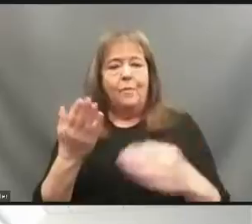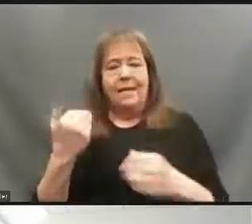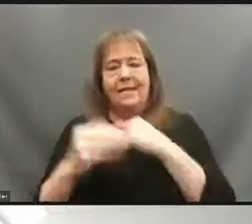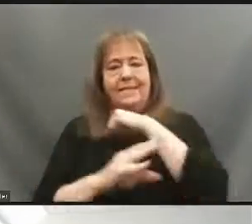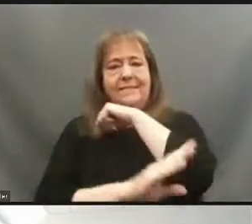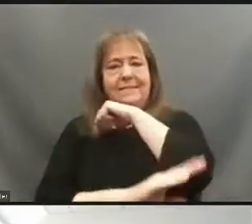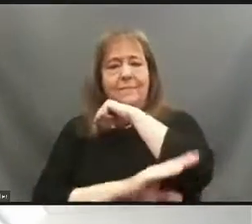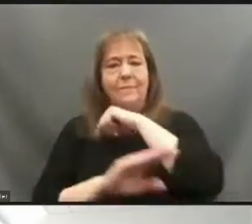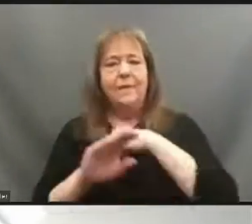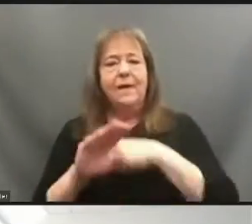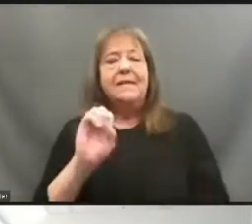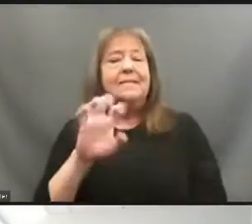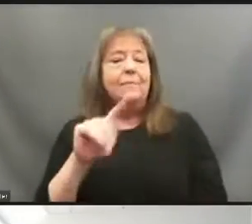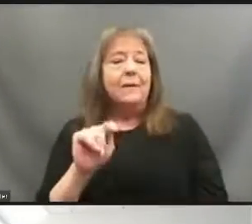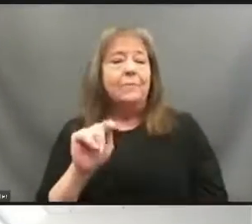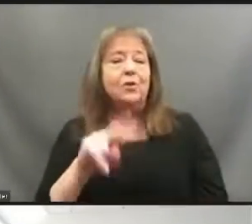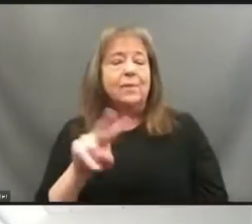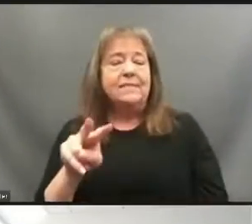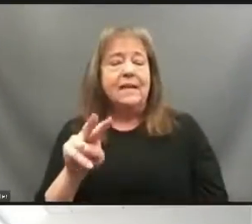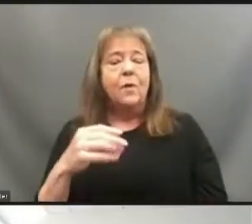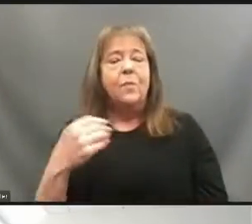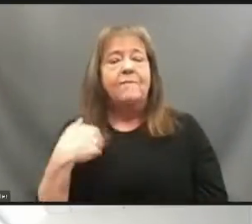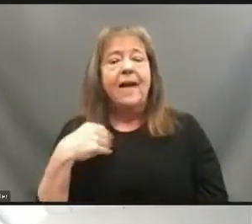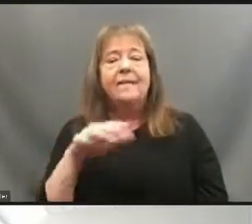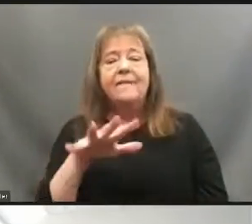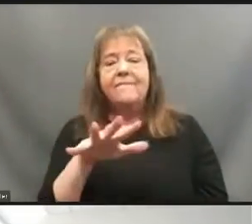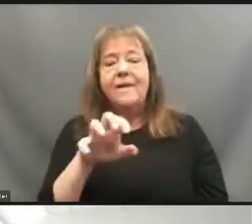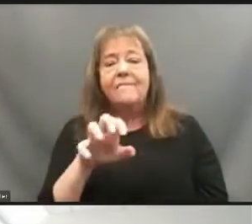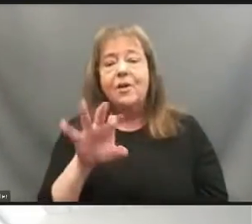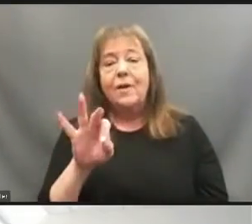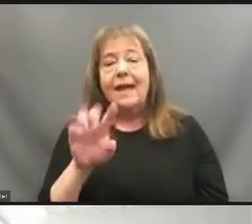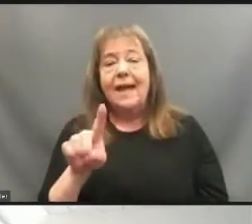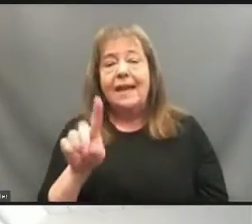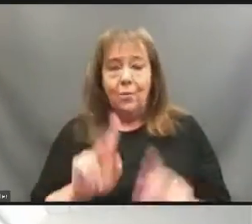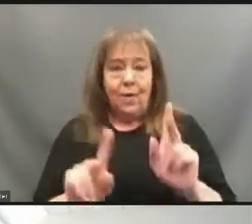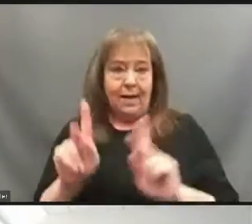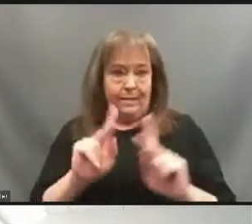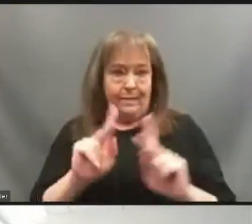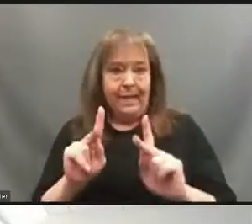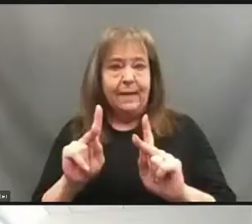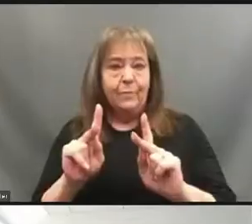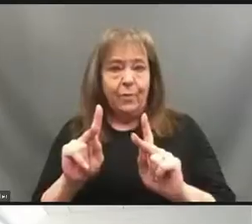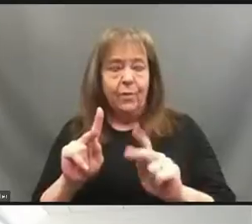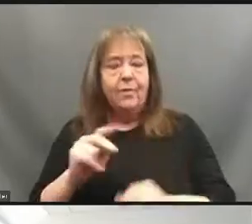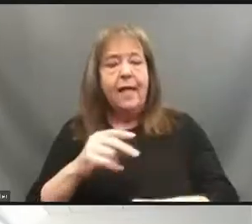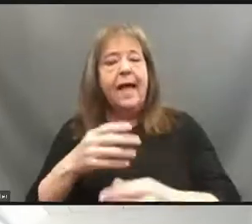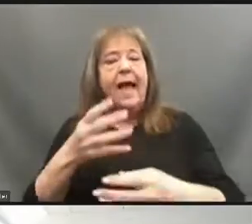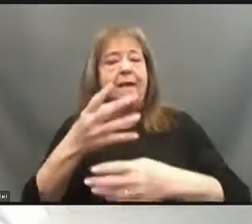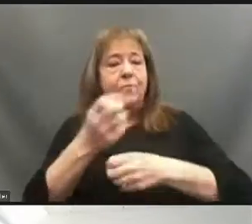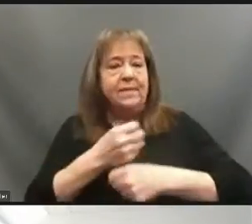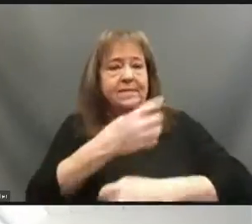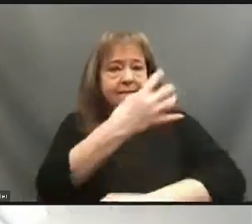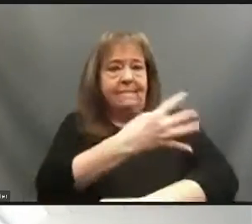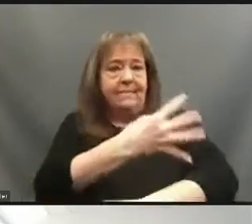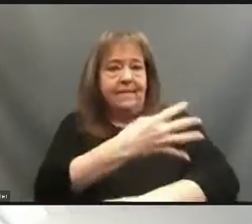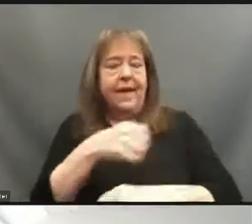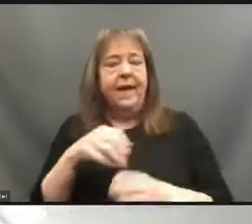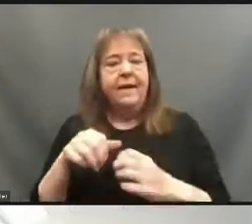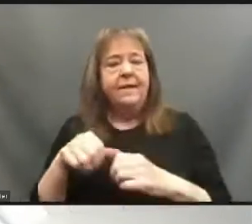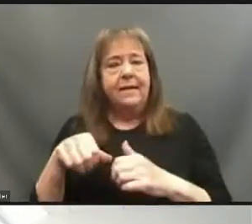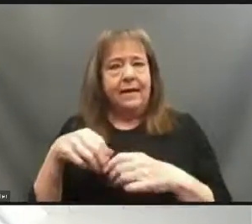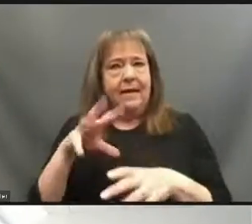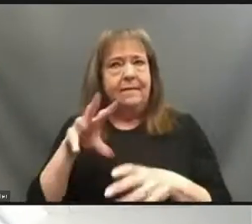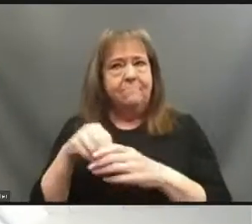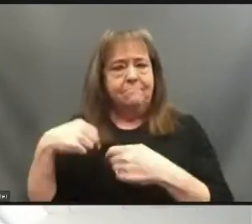22nd, we've seen 591 patients. So 591 patients in just under a month. So we've